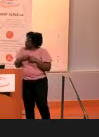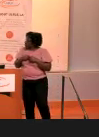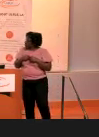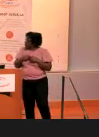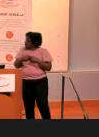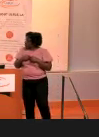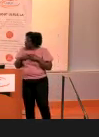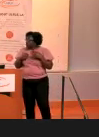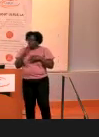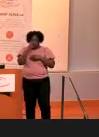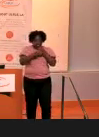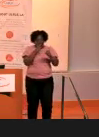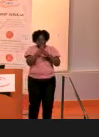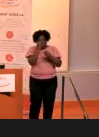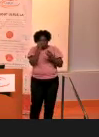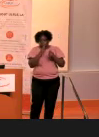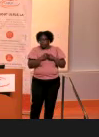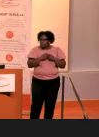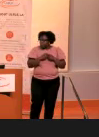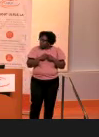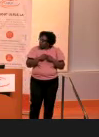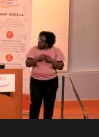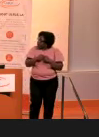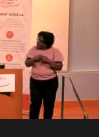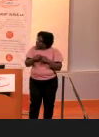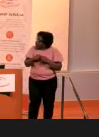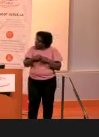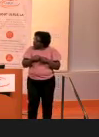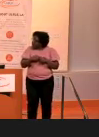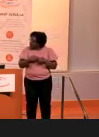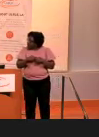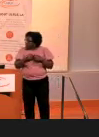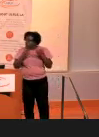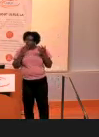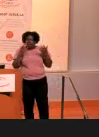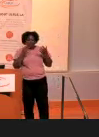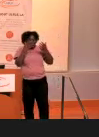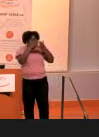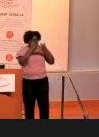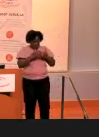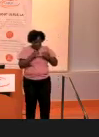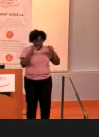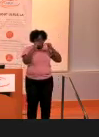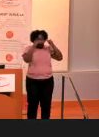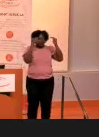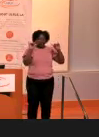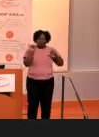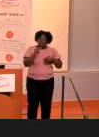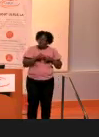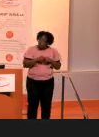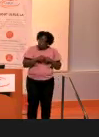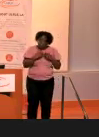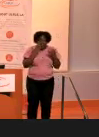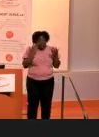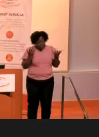the 2-year data. And this is also complement levels and normalization of the complement levels. So